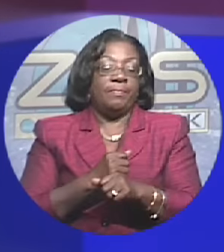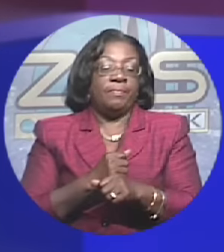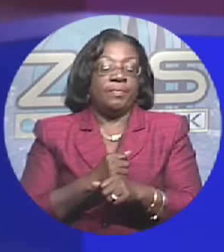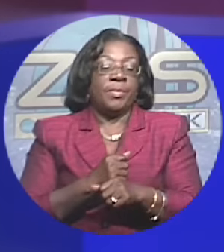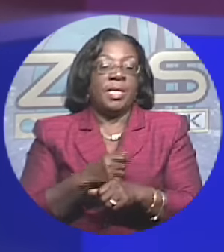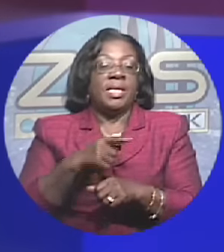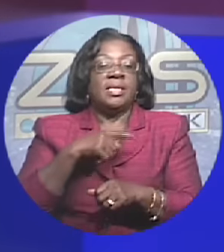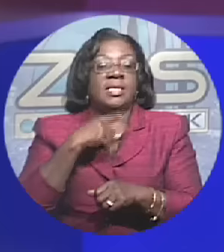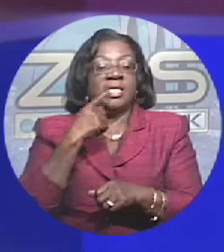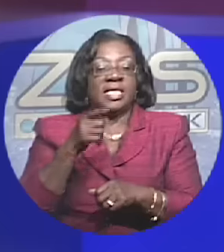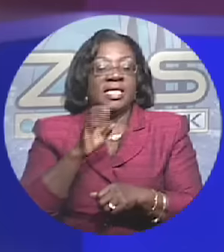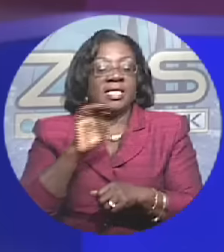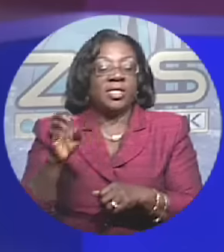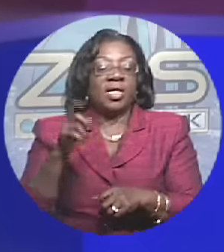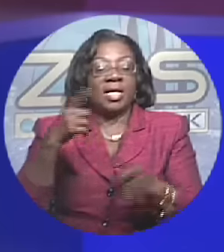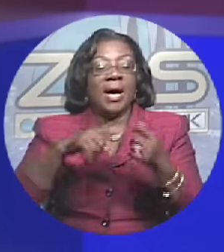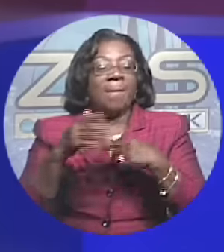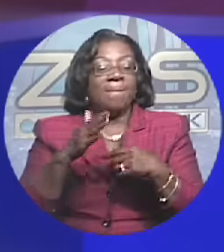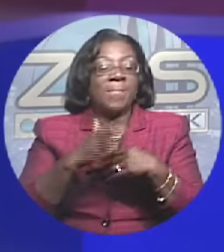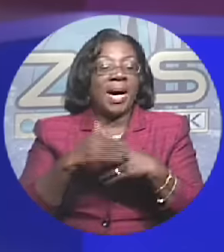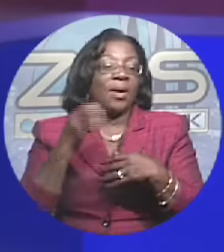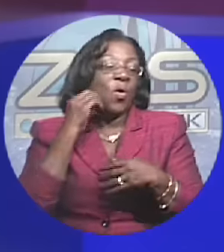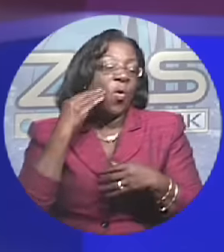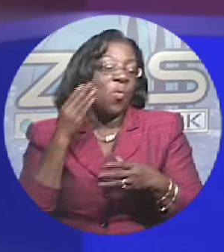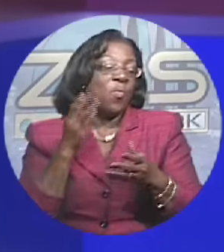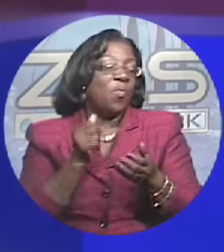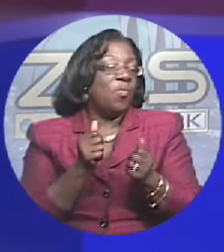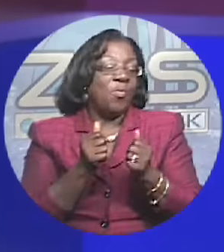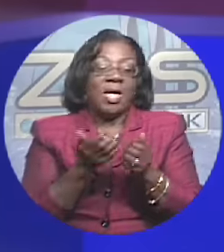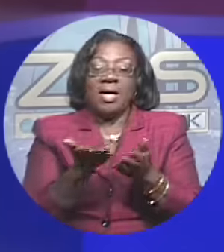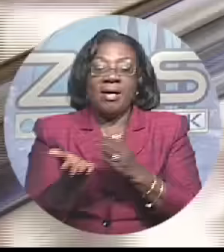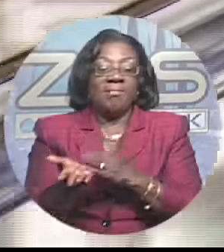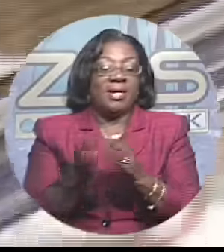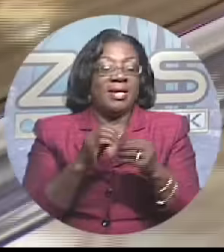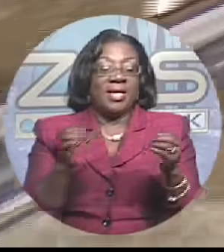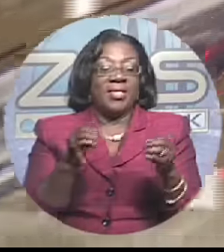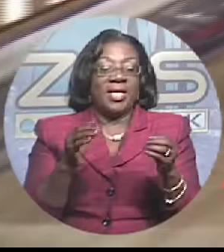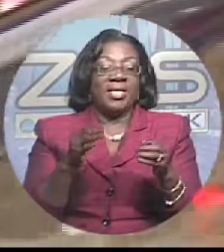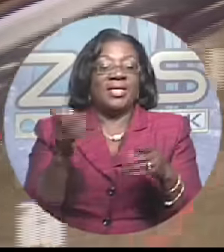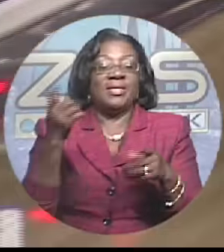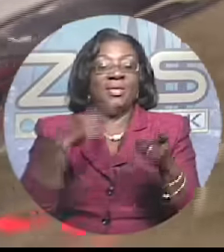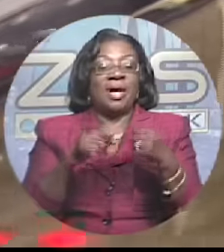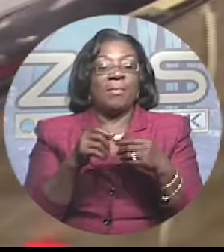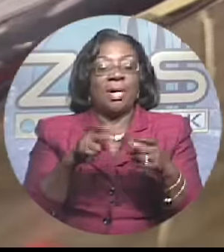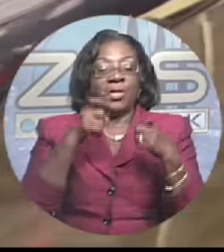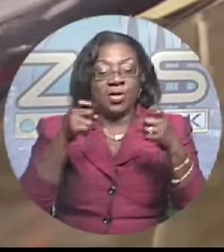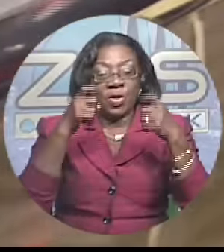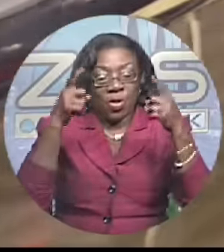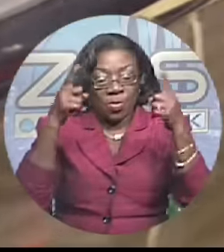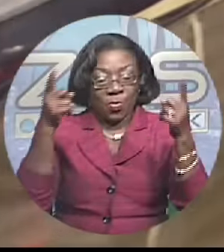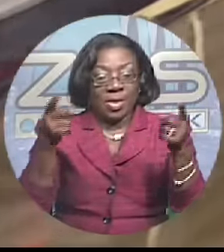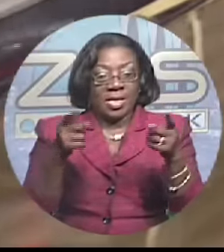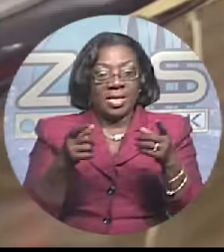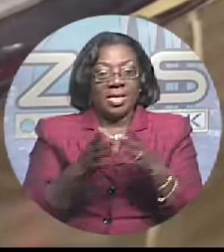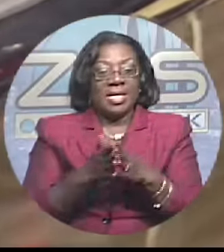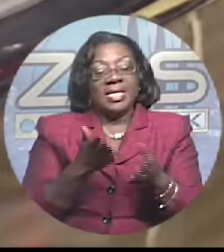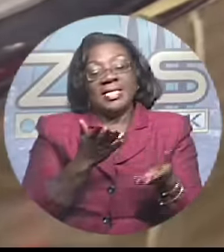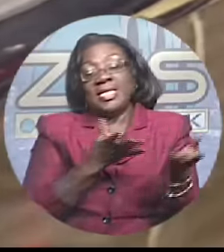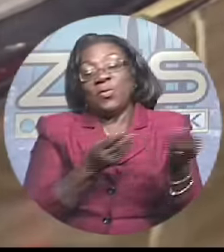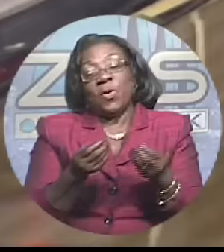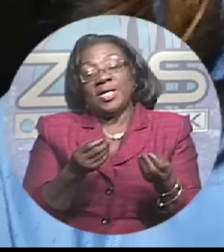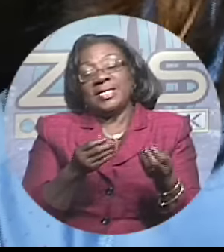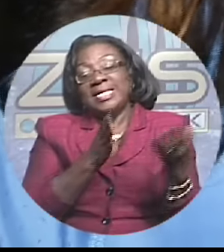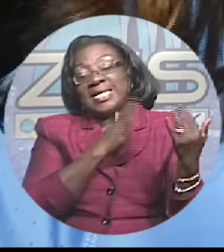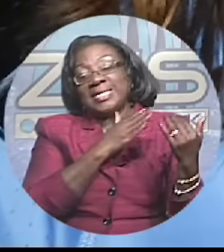us she doesn't plan to come back empty-handed. What can we expect from you, gold, silver, bronze, or a